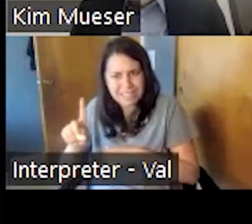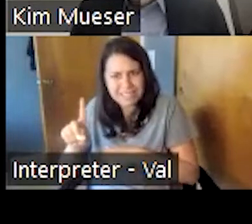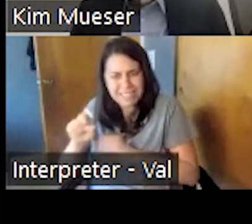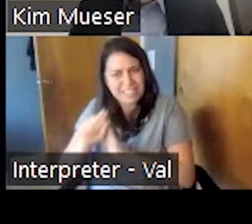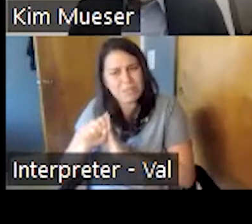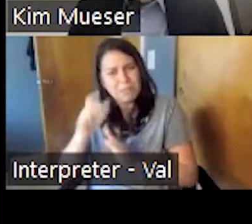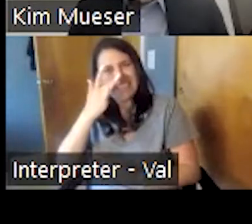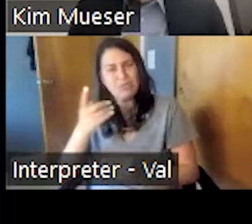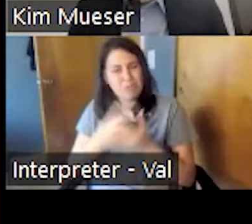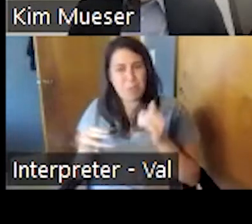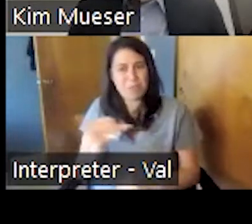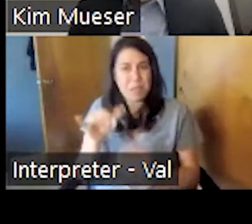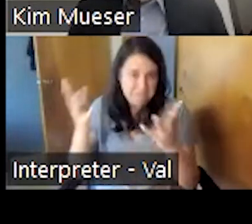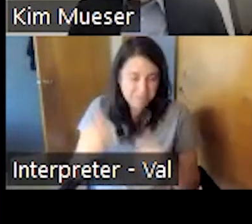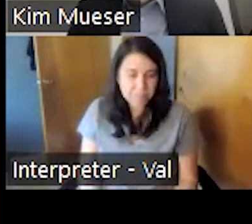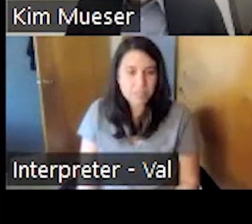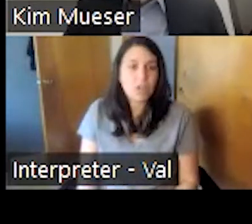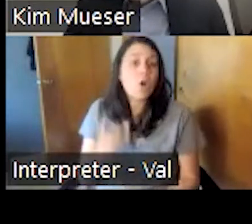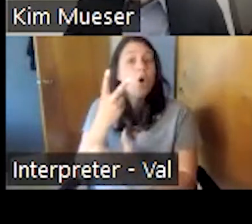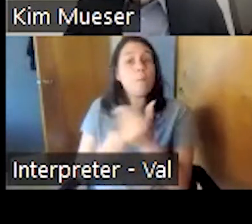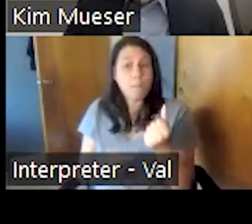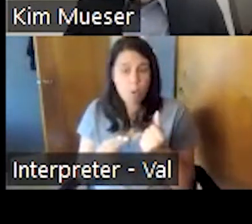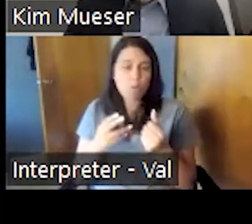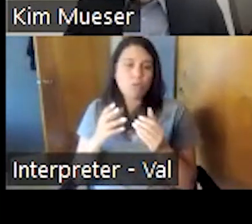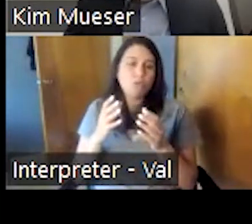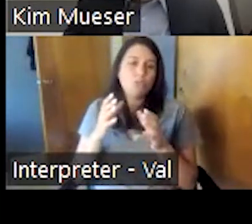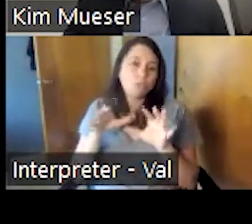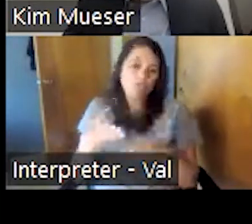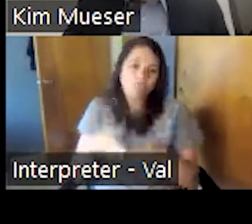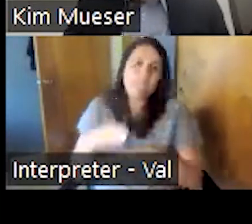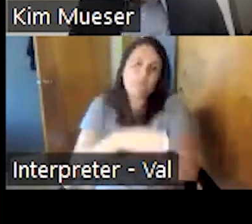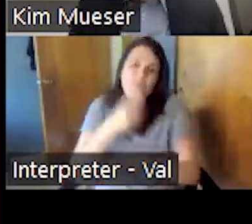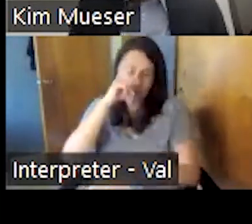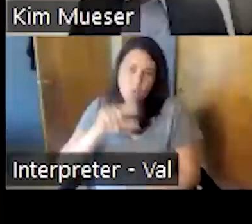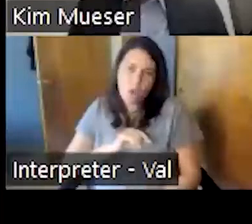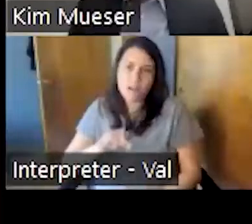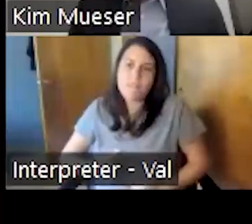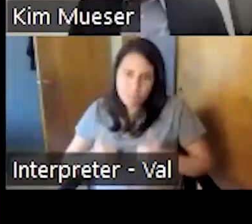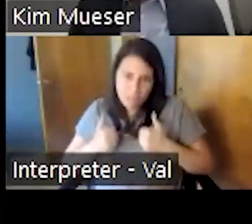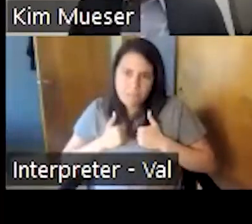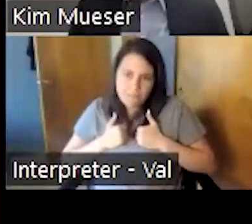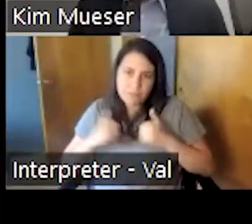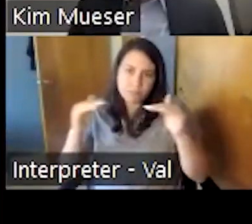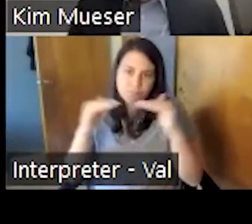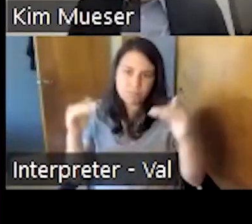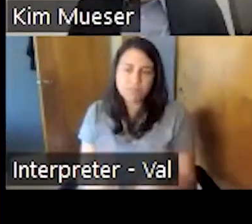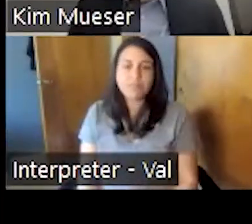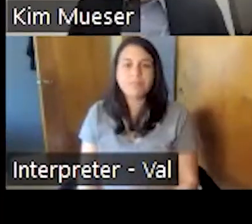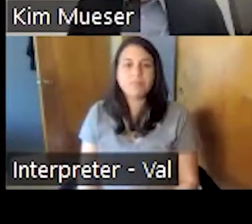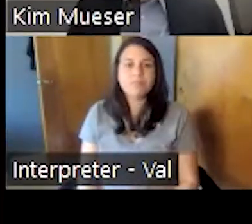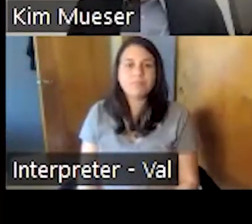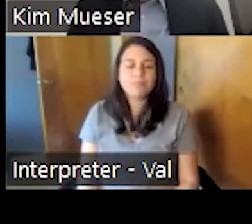with both groups improving across all 3 of these outcomes. This is the effect